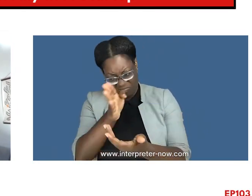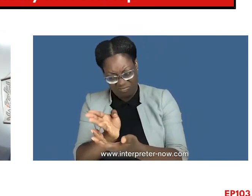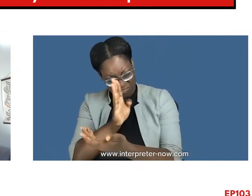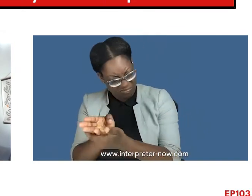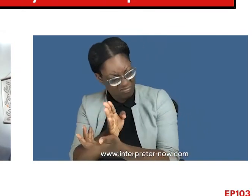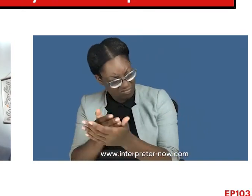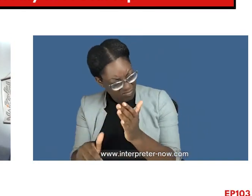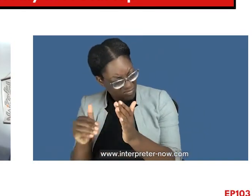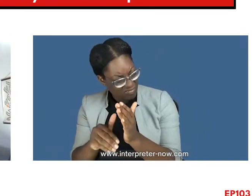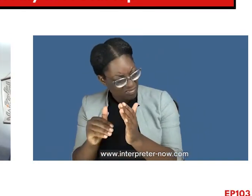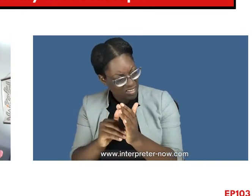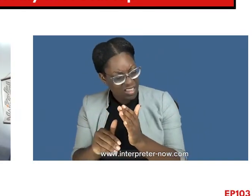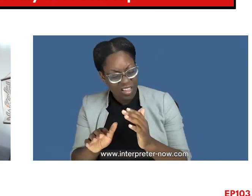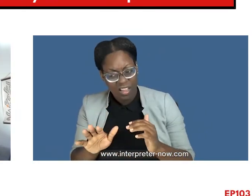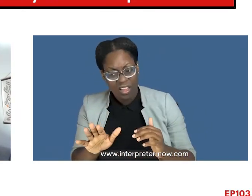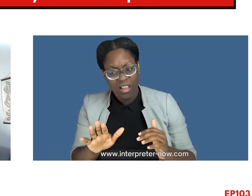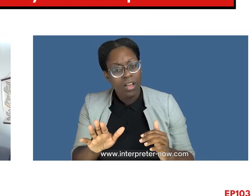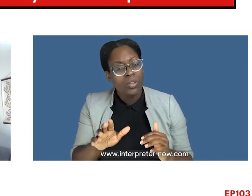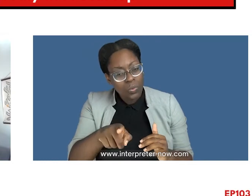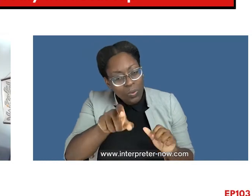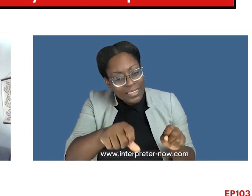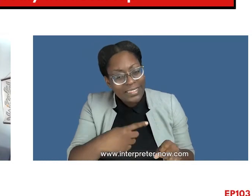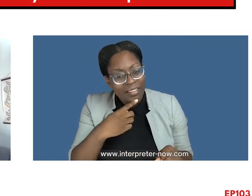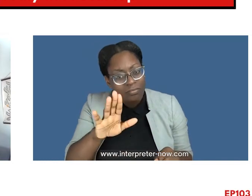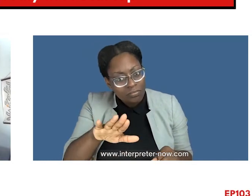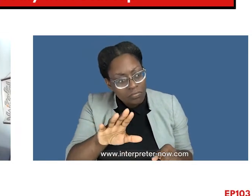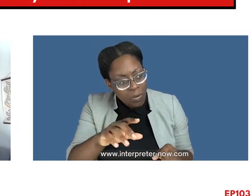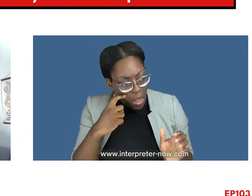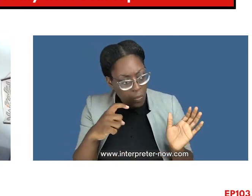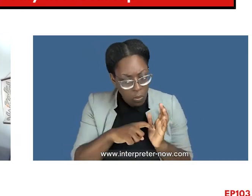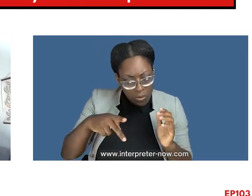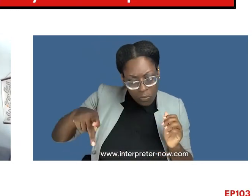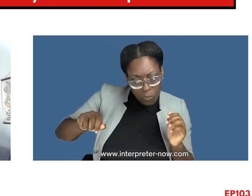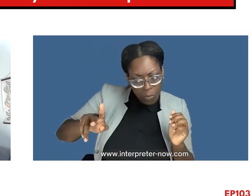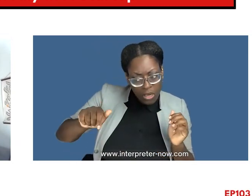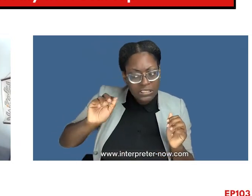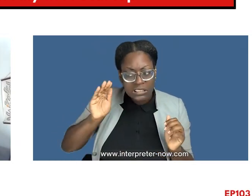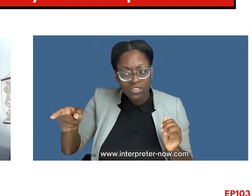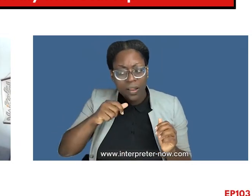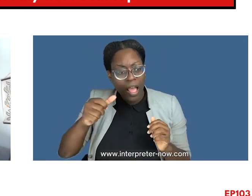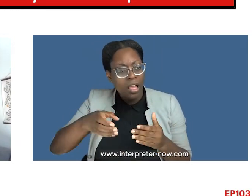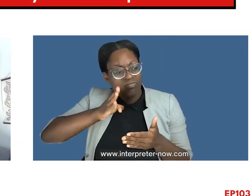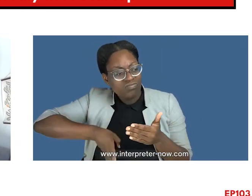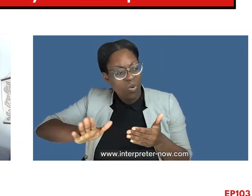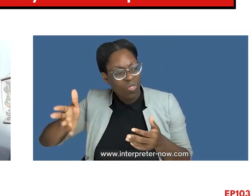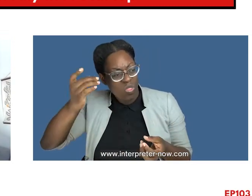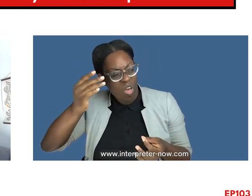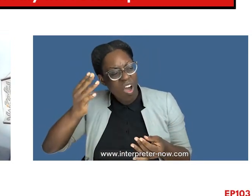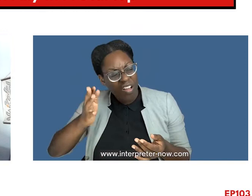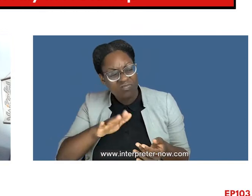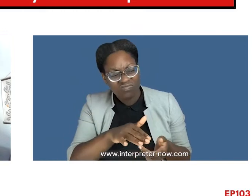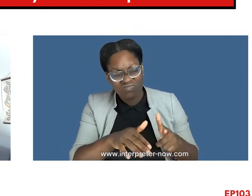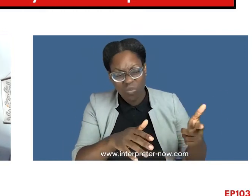When that happens regularly, again, you're silencing people. And so you want to interrupt interruptions. And it's